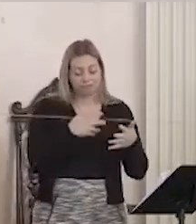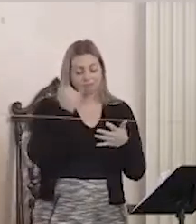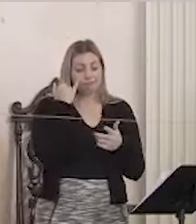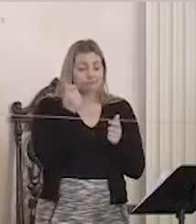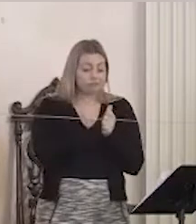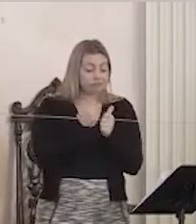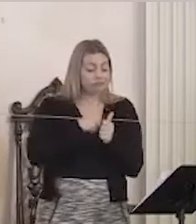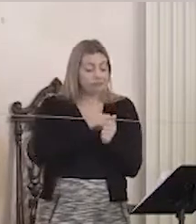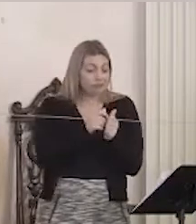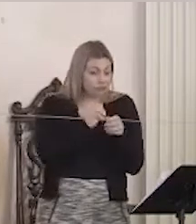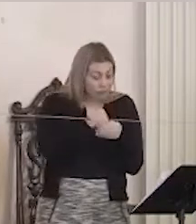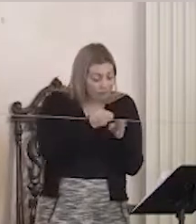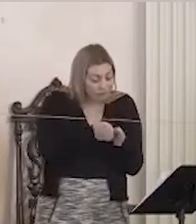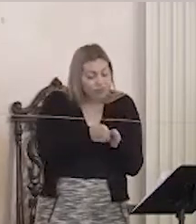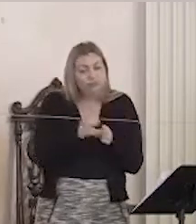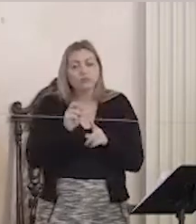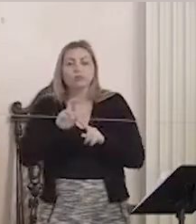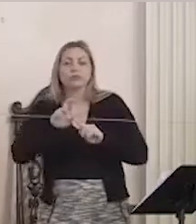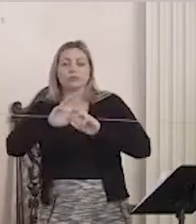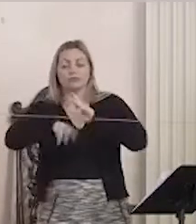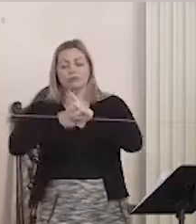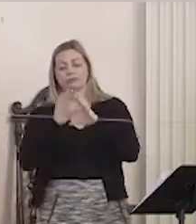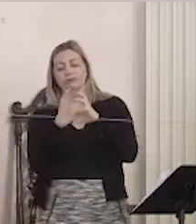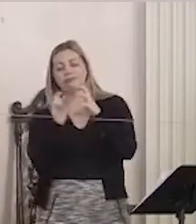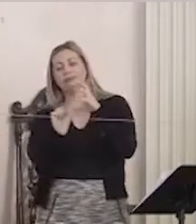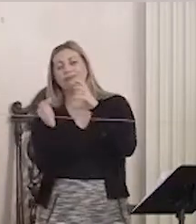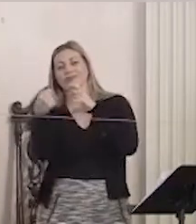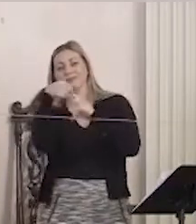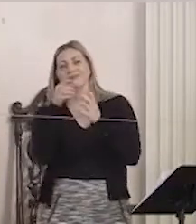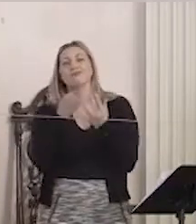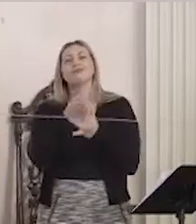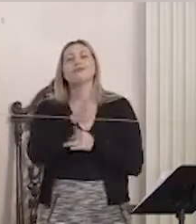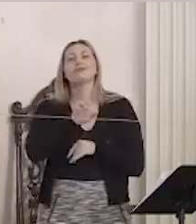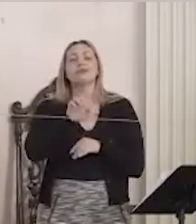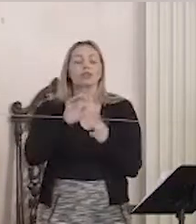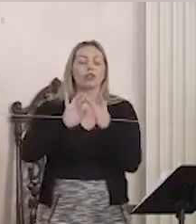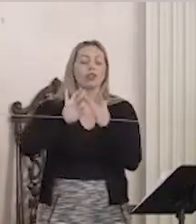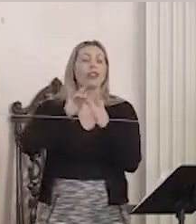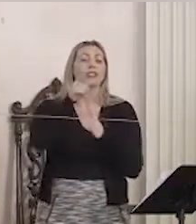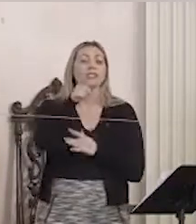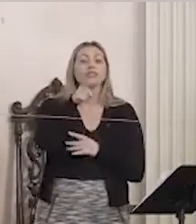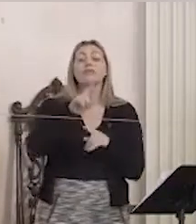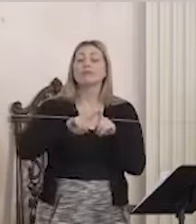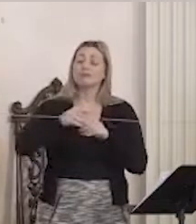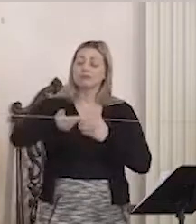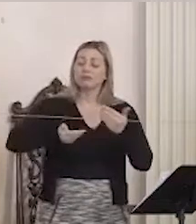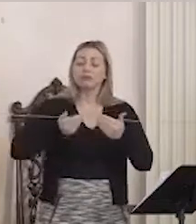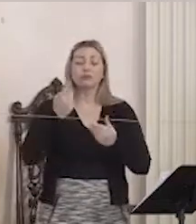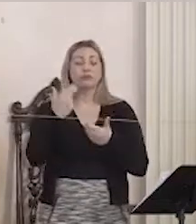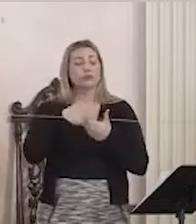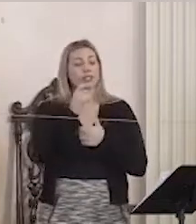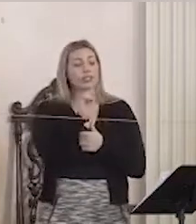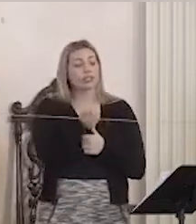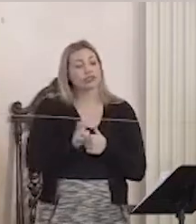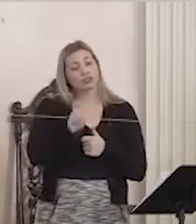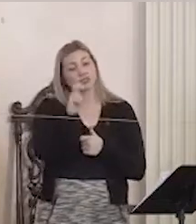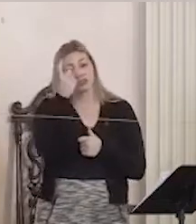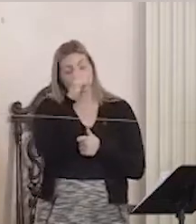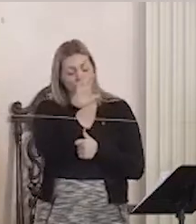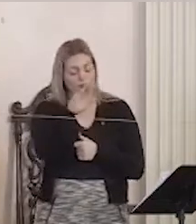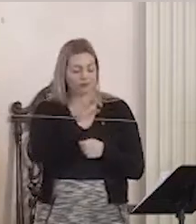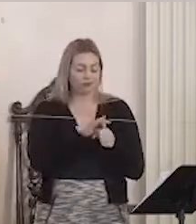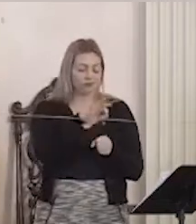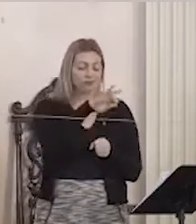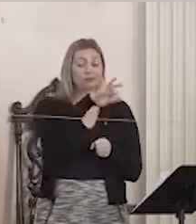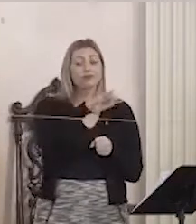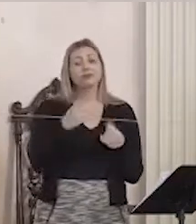in person or around the globe online, you are welcome to join us on this journey of the spirit. This